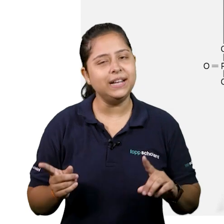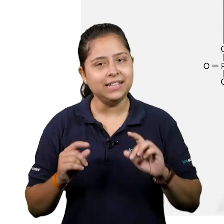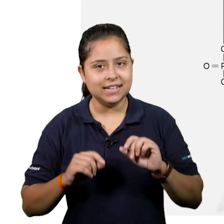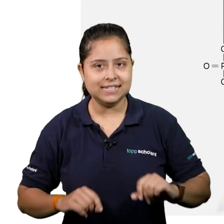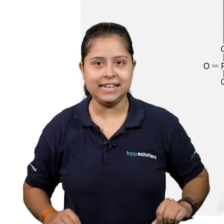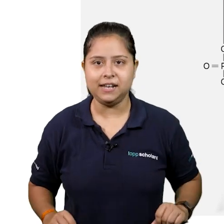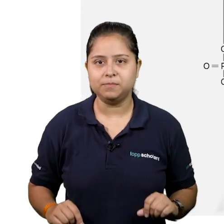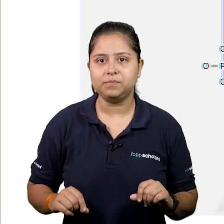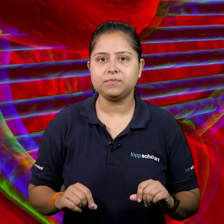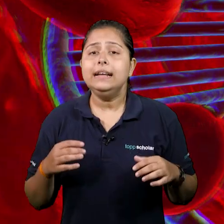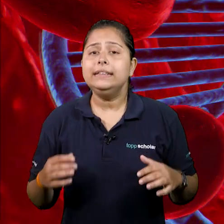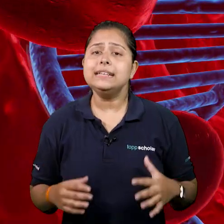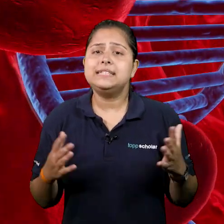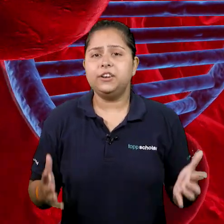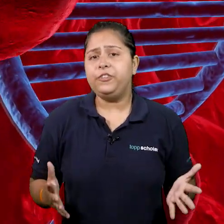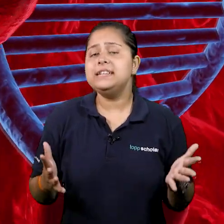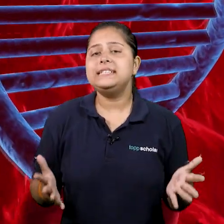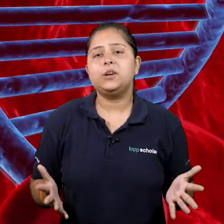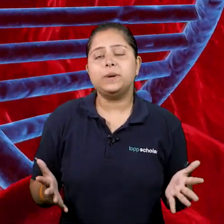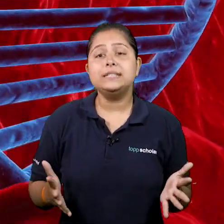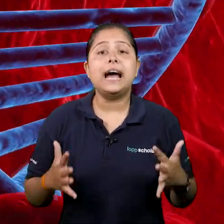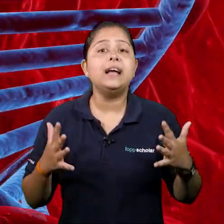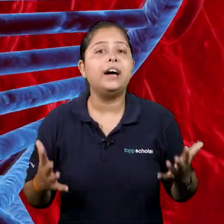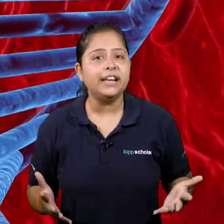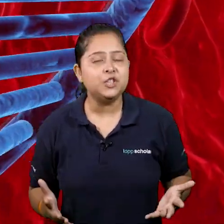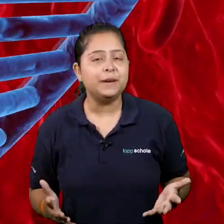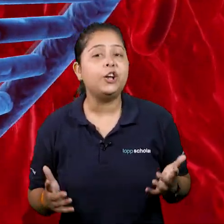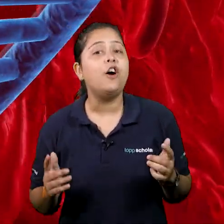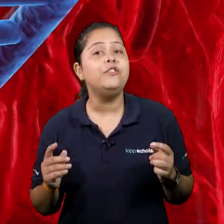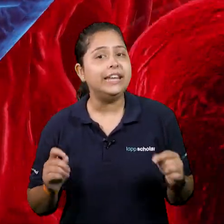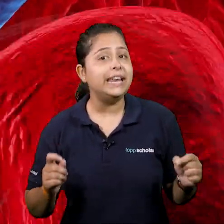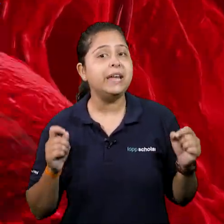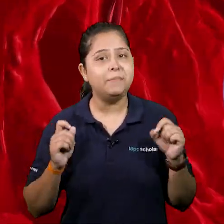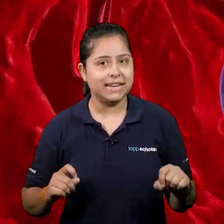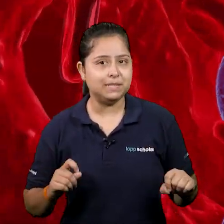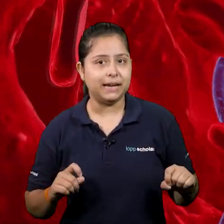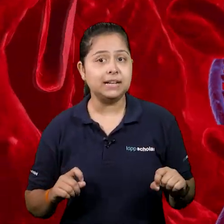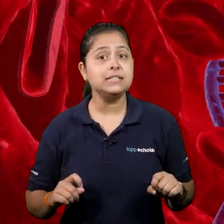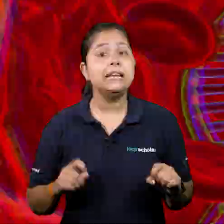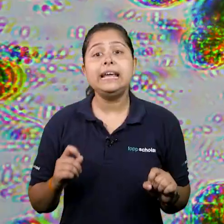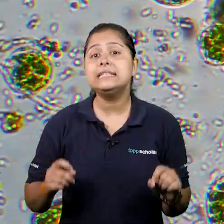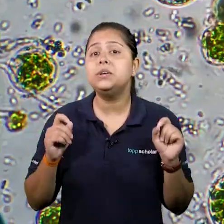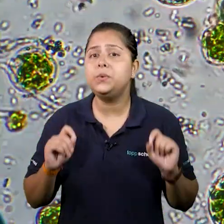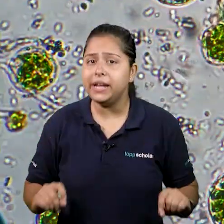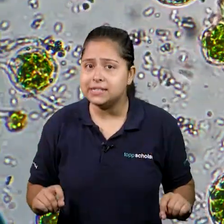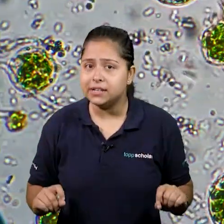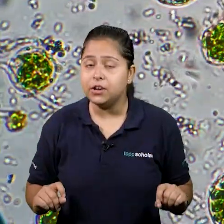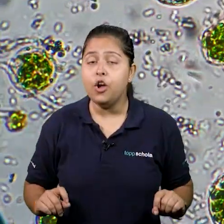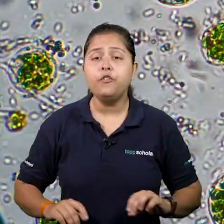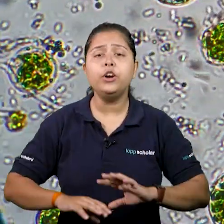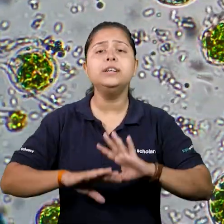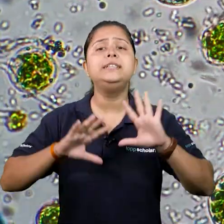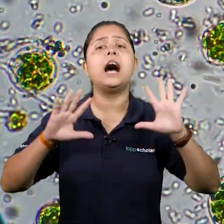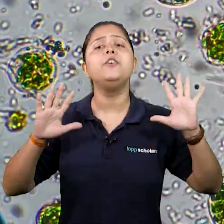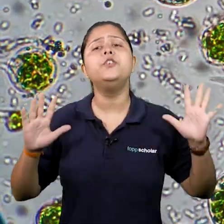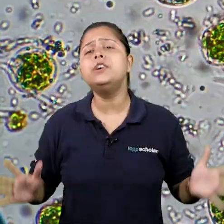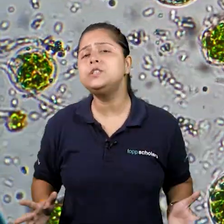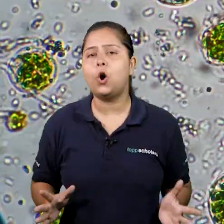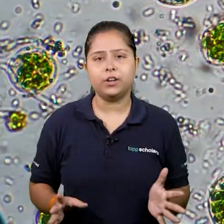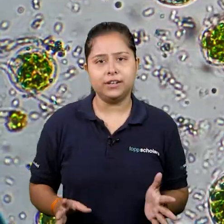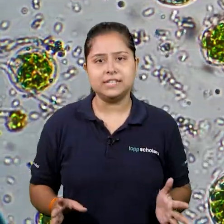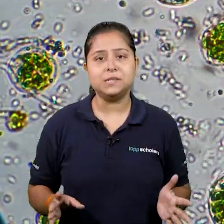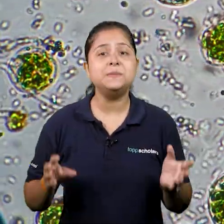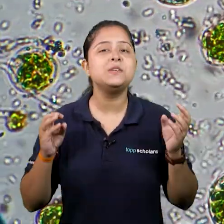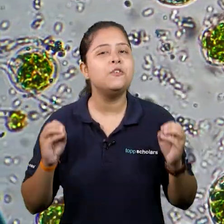pairs with C. This different sequence and arrangement of DNA base pairs is the reason for the